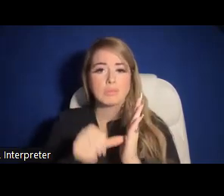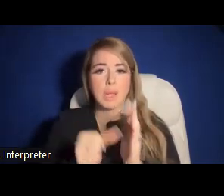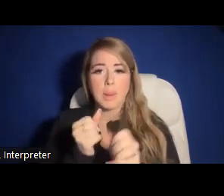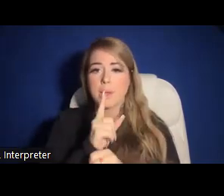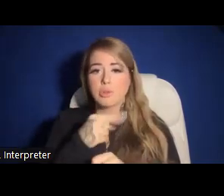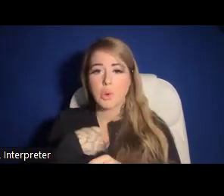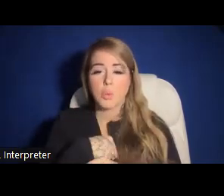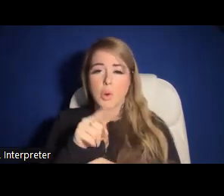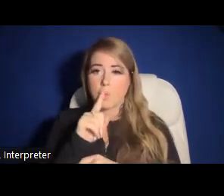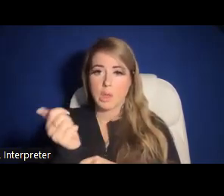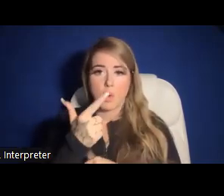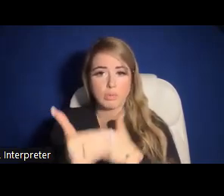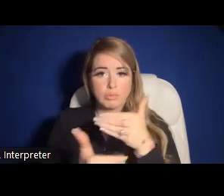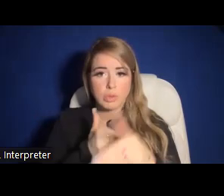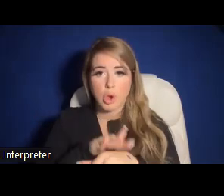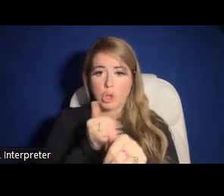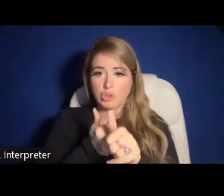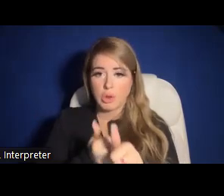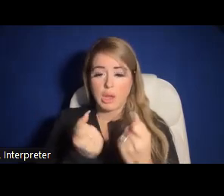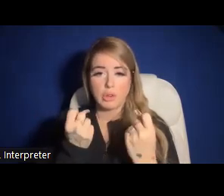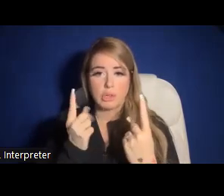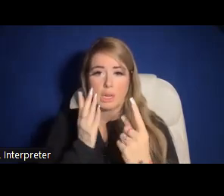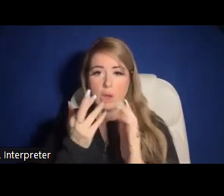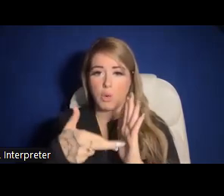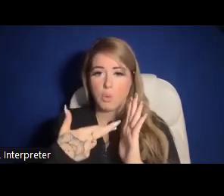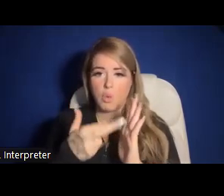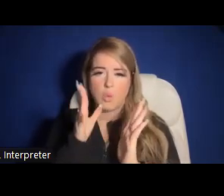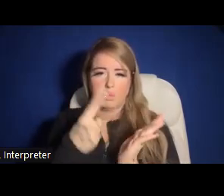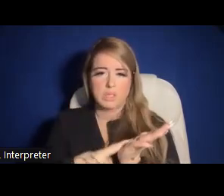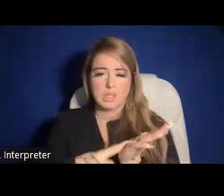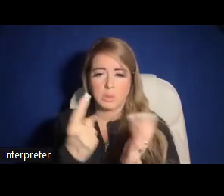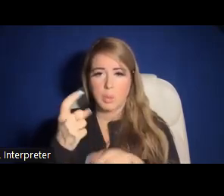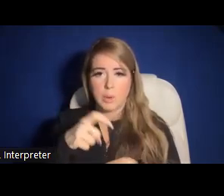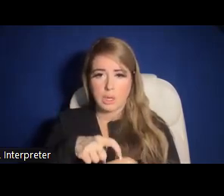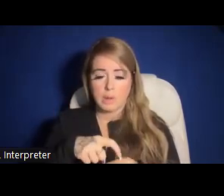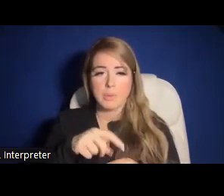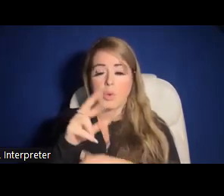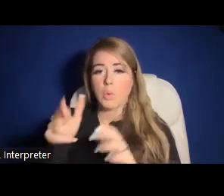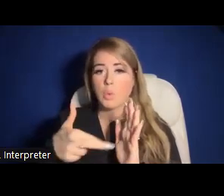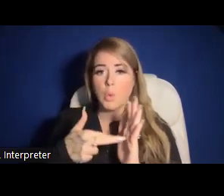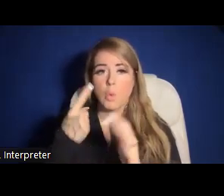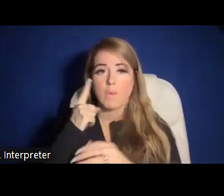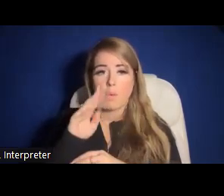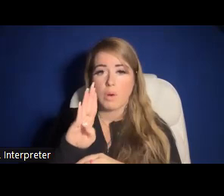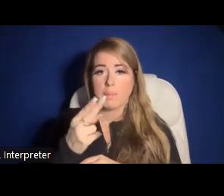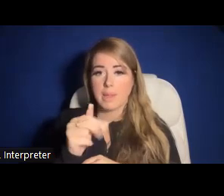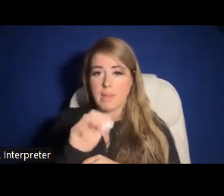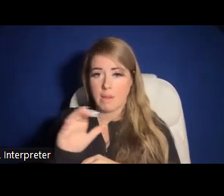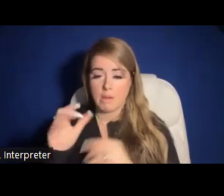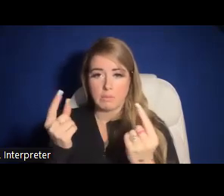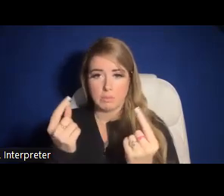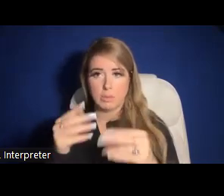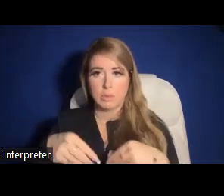really all on track and really understanding the role, we'll go through this one more time. So the role of the BHAAC is to